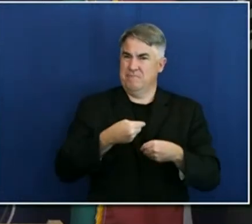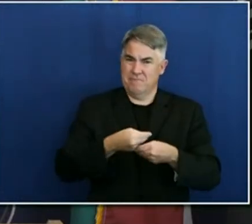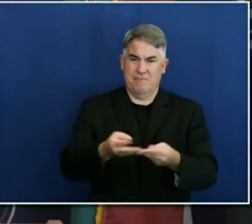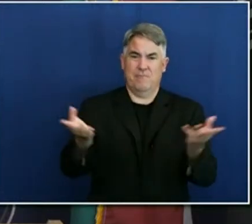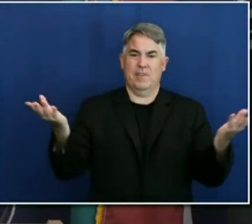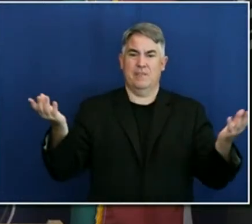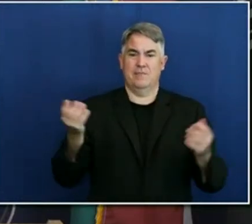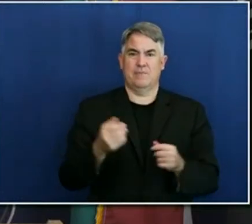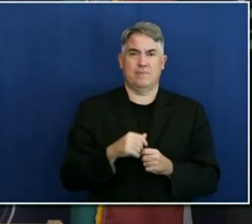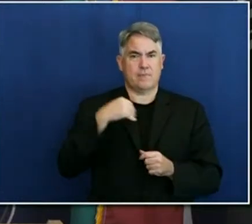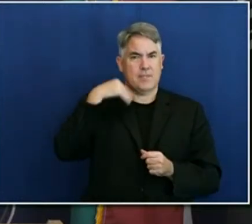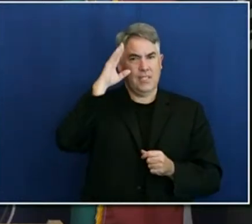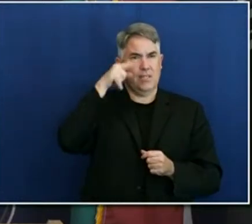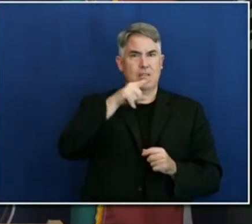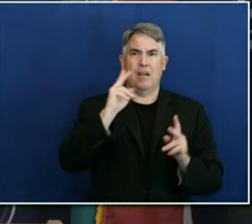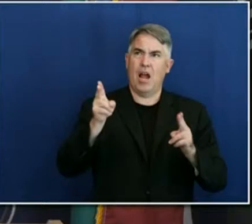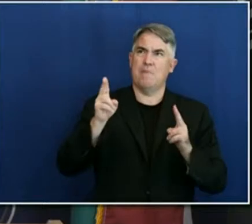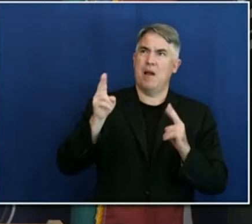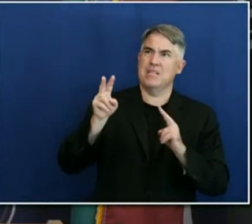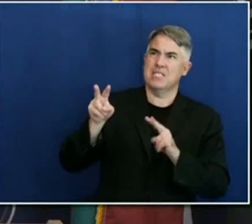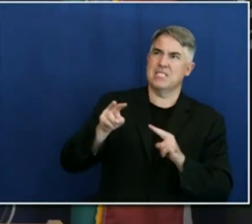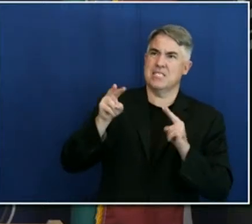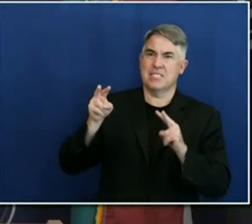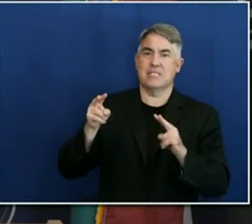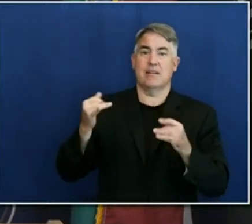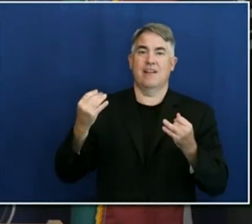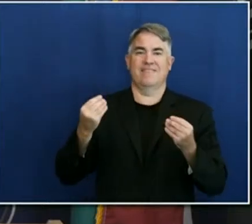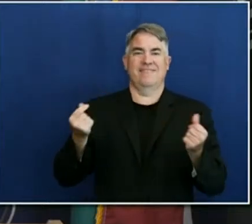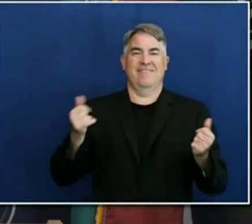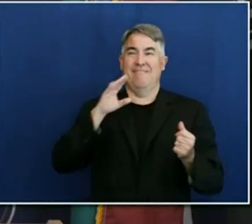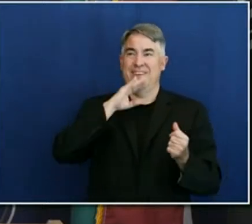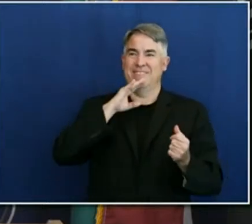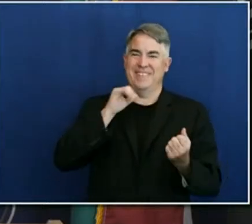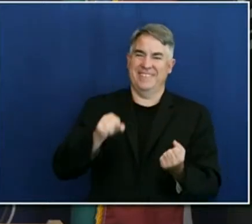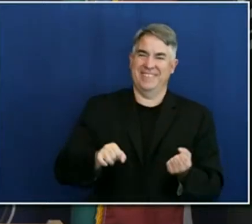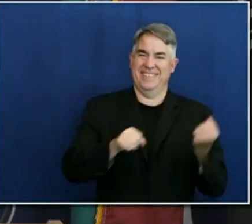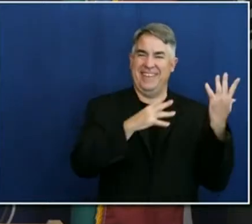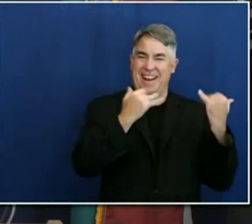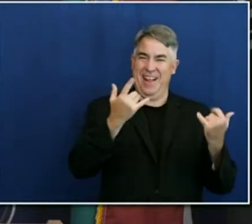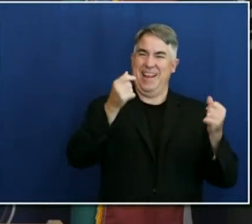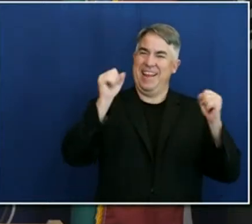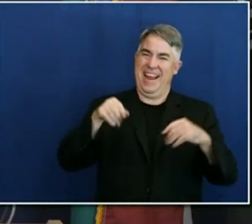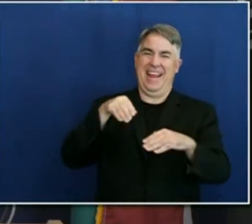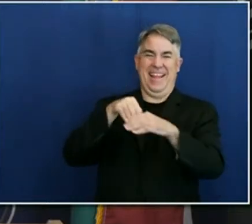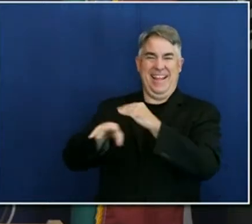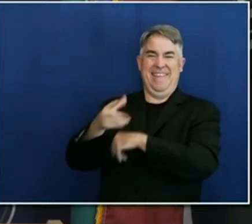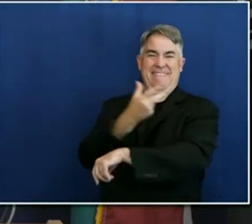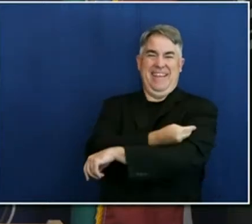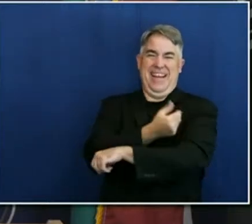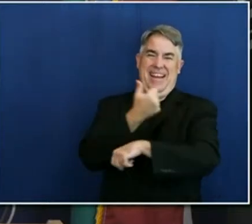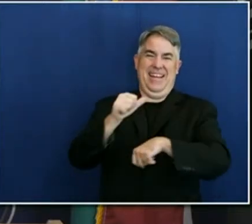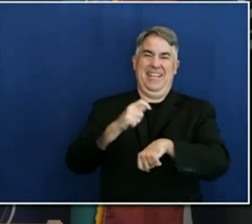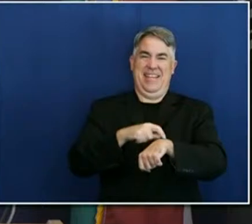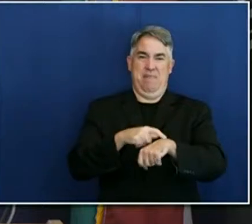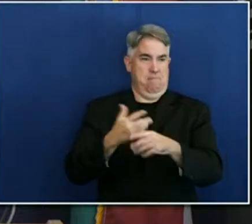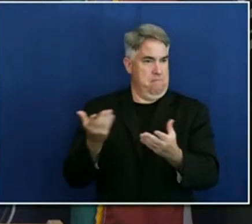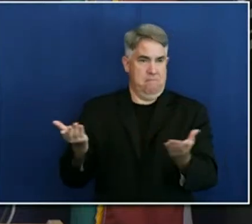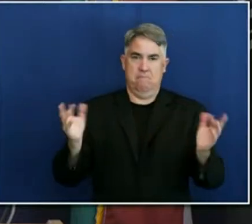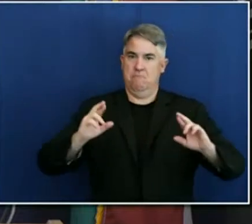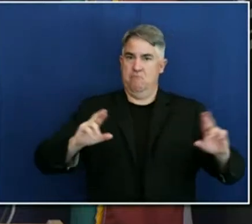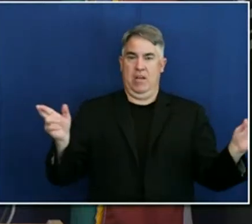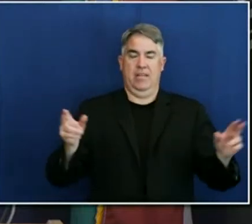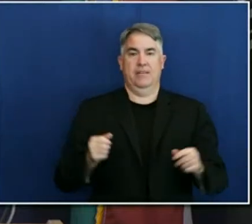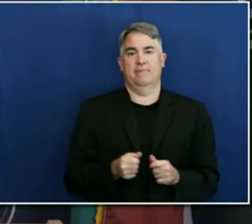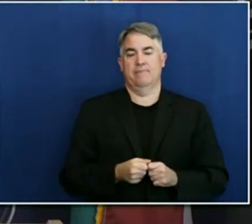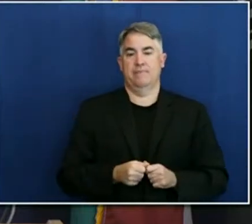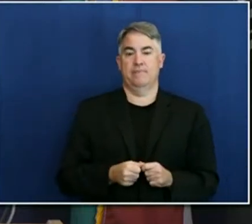our website, vaccinationssuperstationsd.com. Look at the array, the times, the locations, and please take